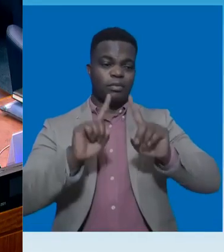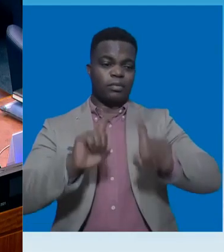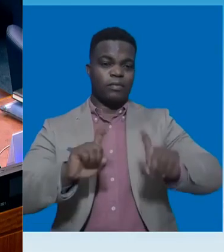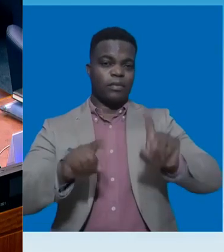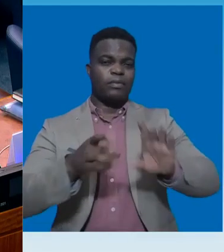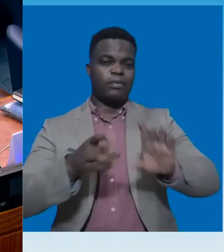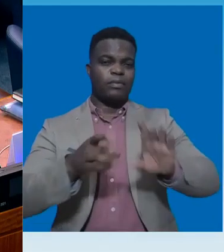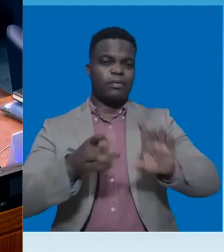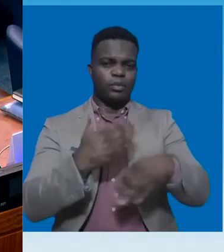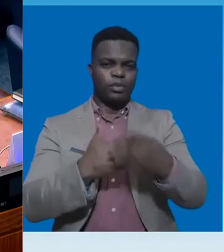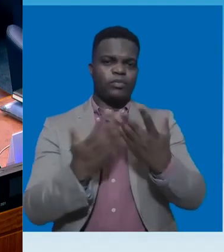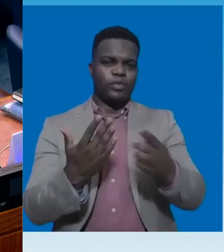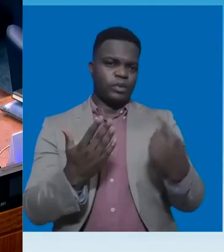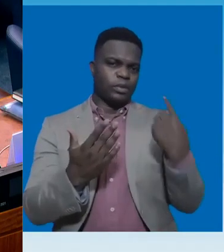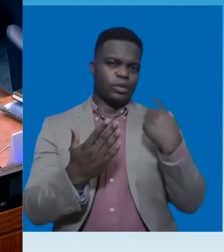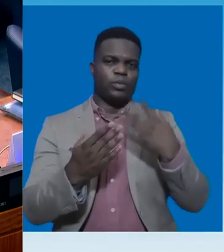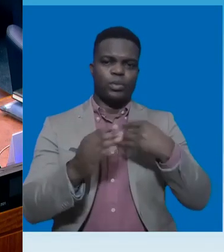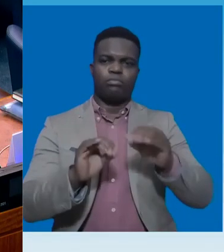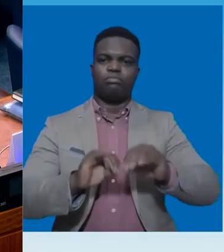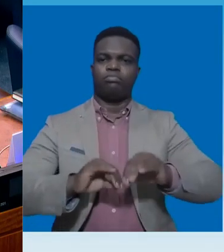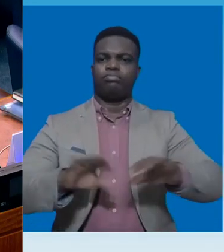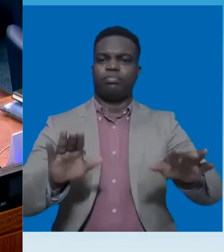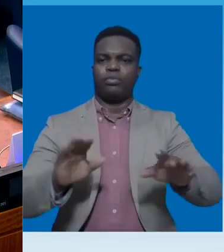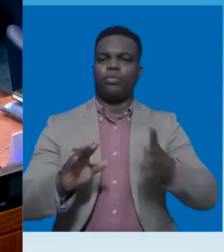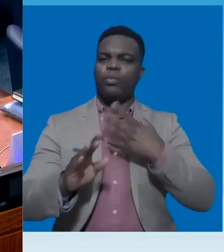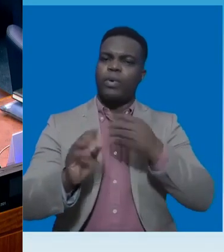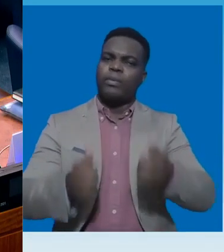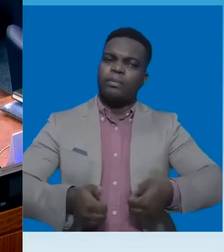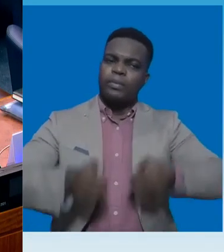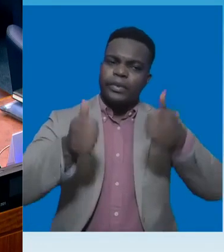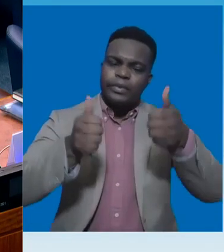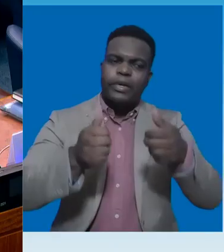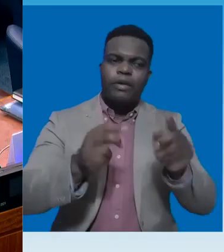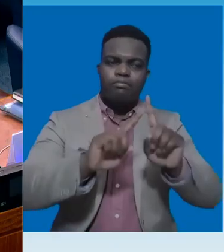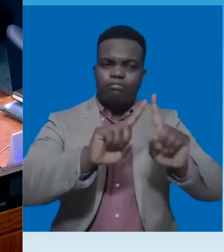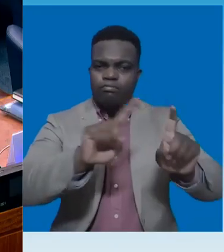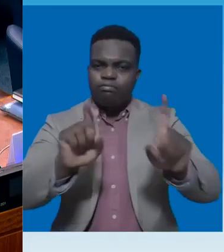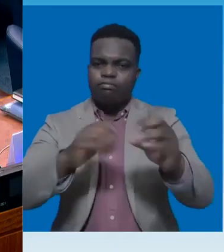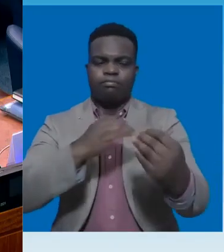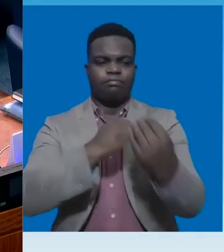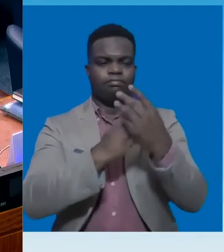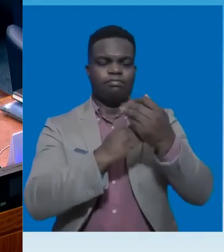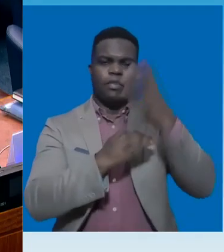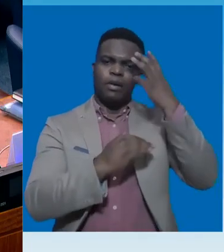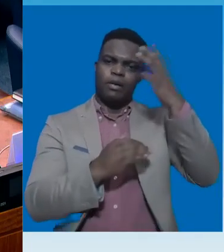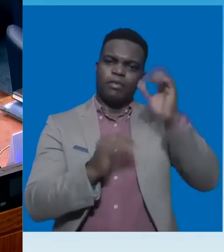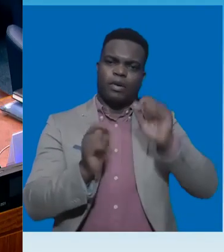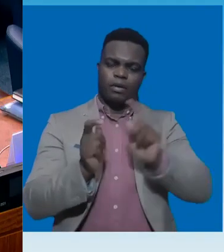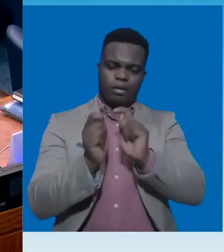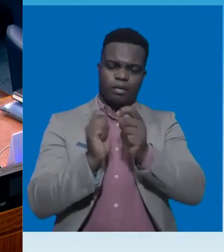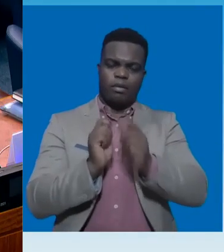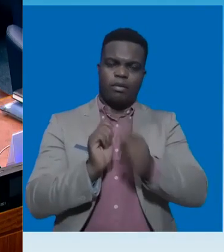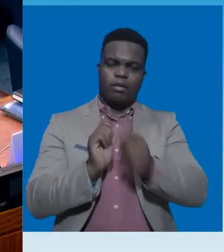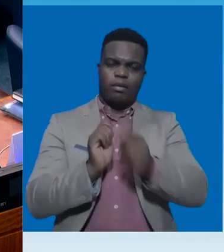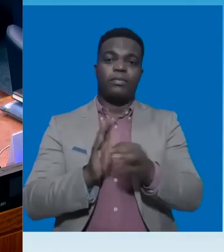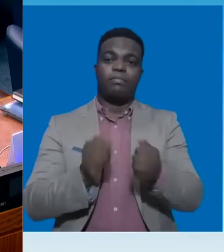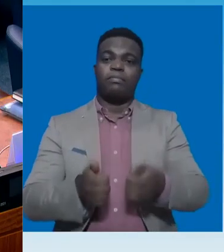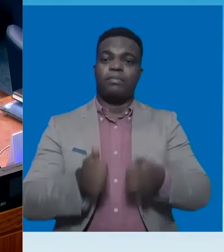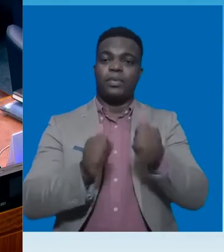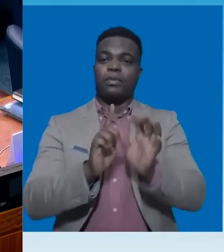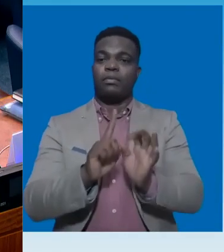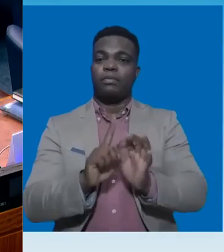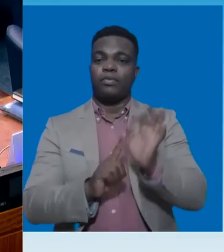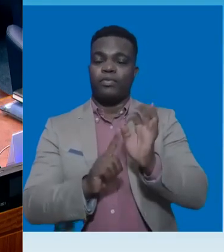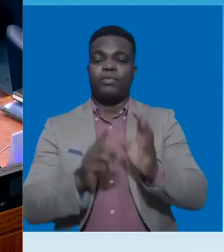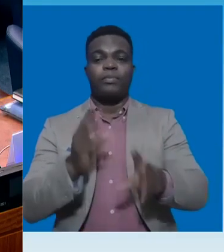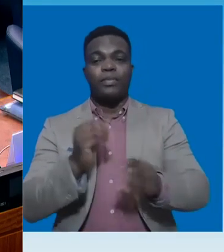making. We try to make full use of scientific and technological innovation for benefit of people with disabilities.